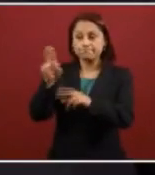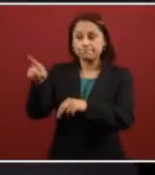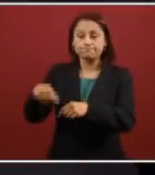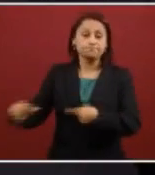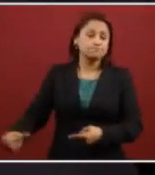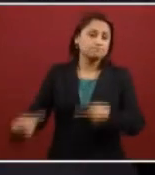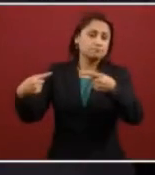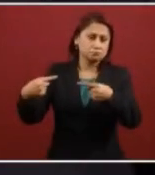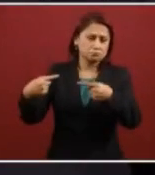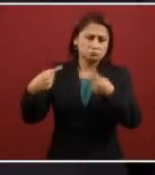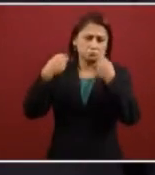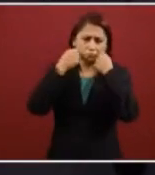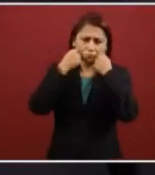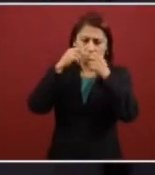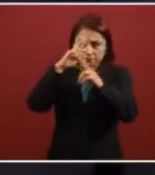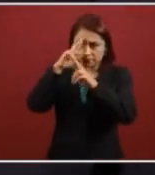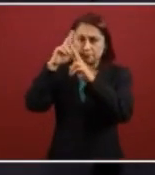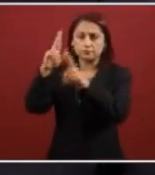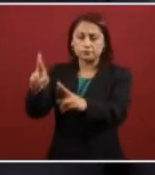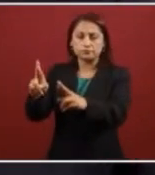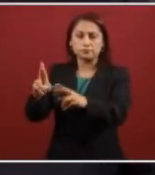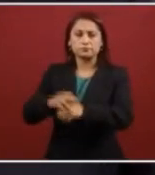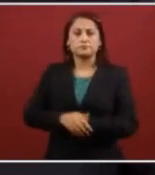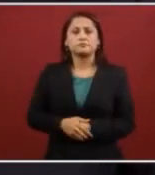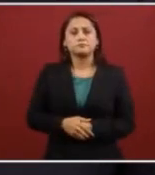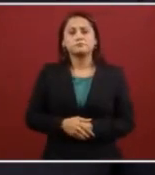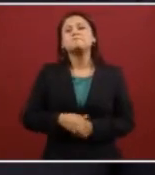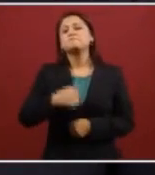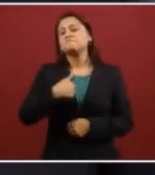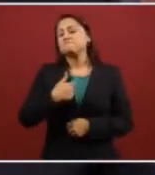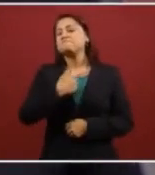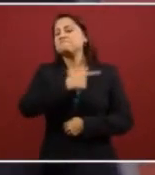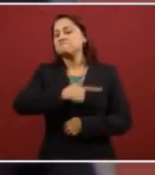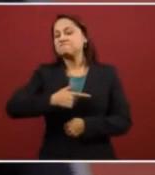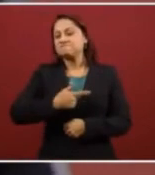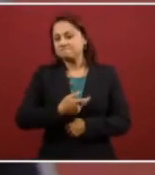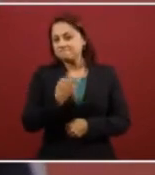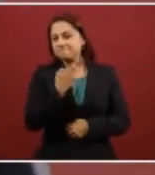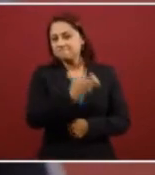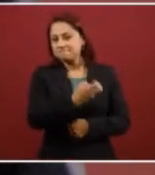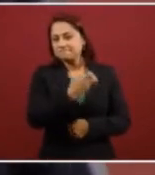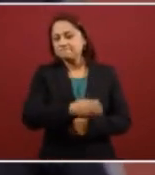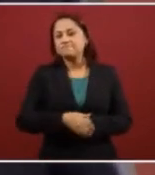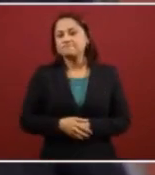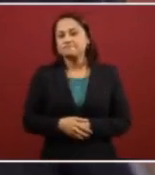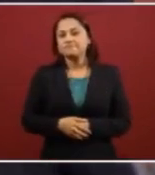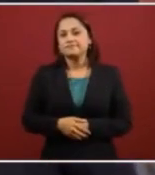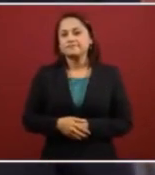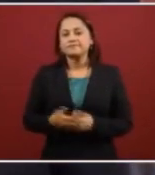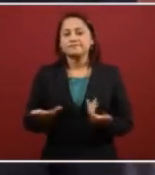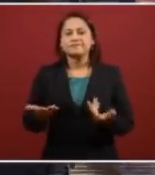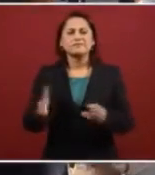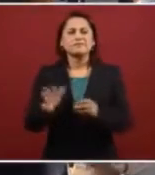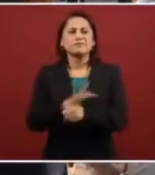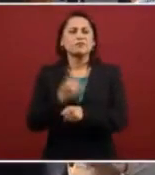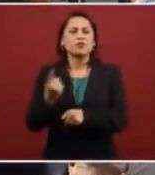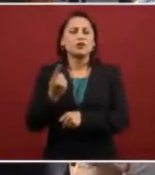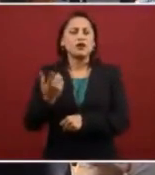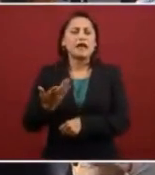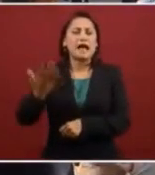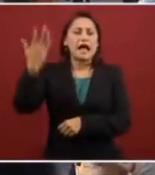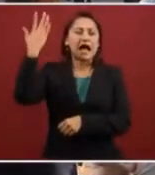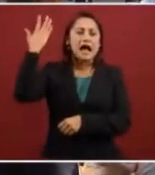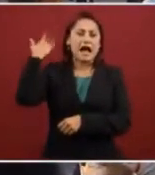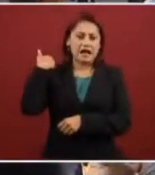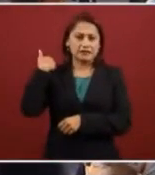his adversaries. Entonces, me gusta eso. So I like that. Que en el caso de la impartición de justicia, antes era el